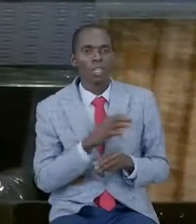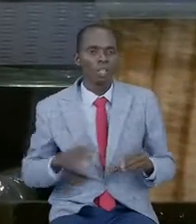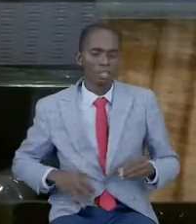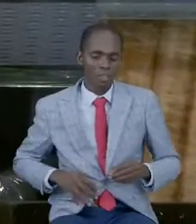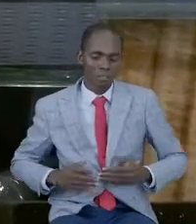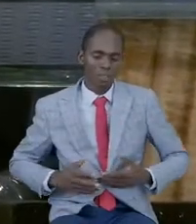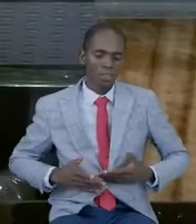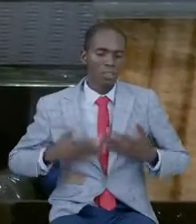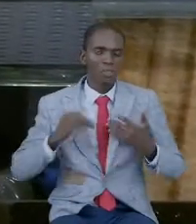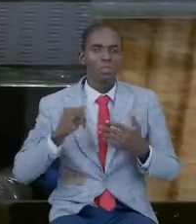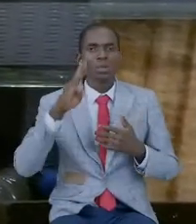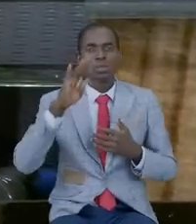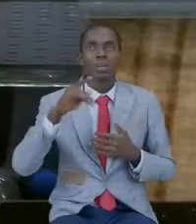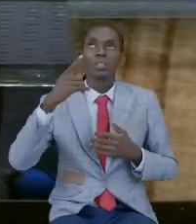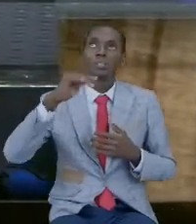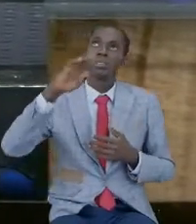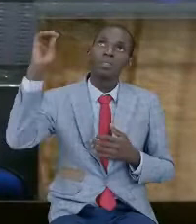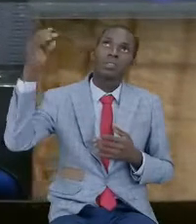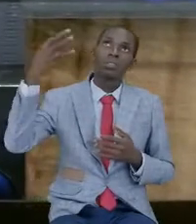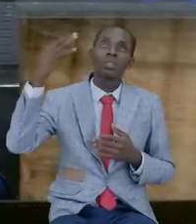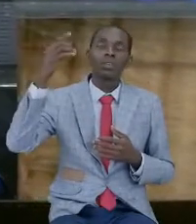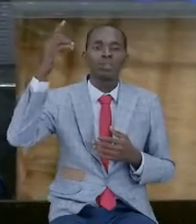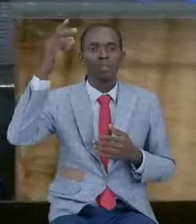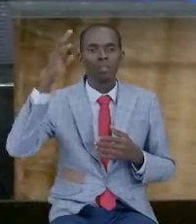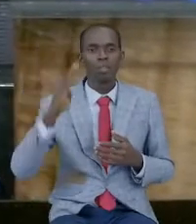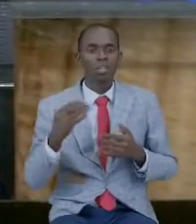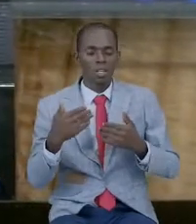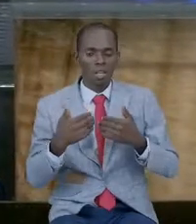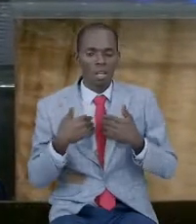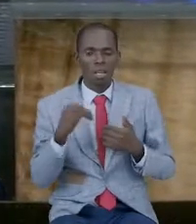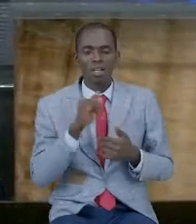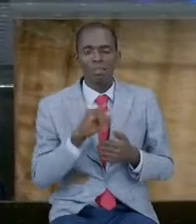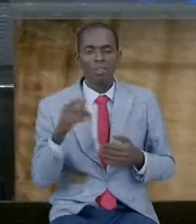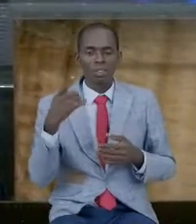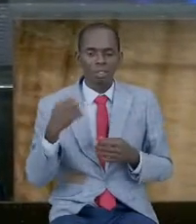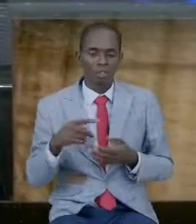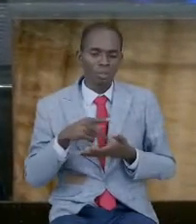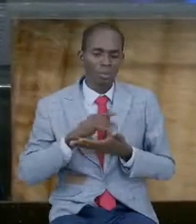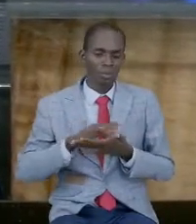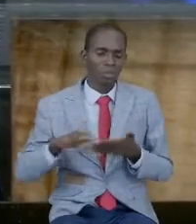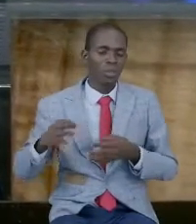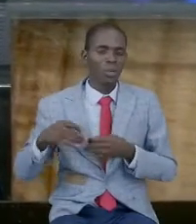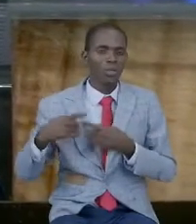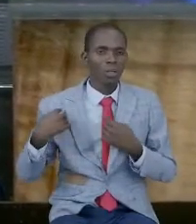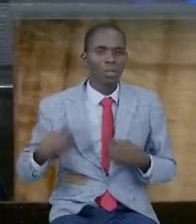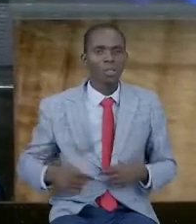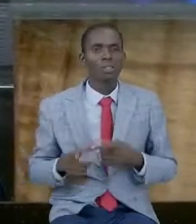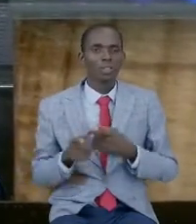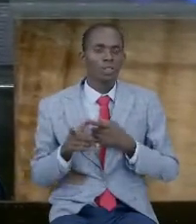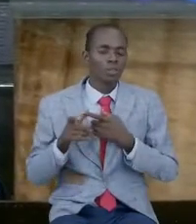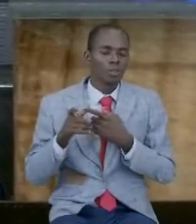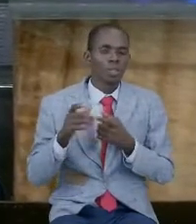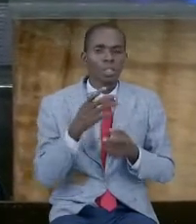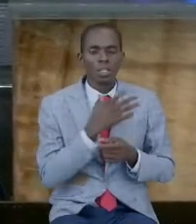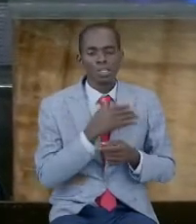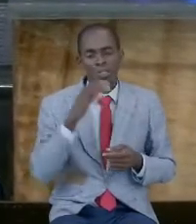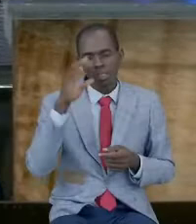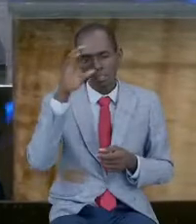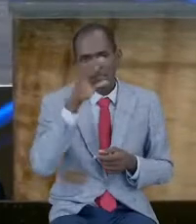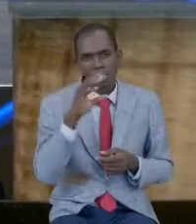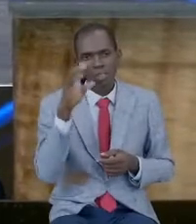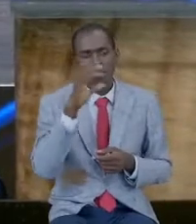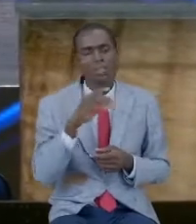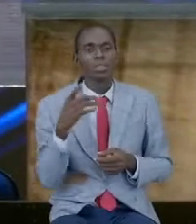by the grace of God, having the purity of heart, pursuing and seeking